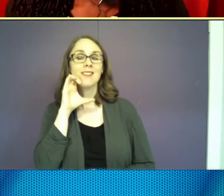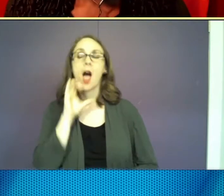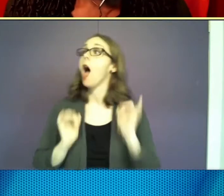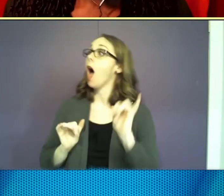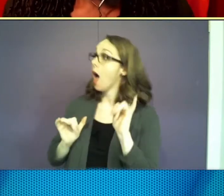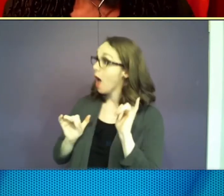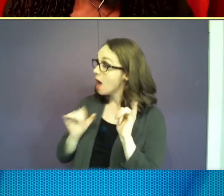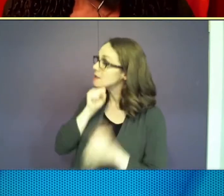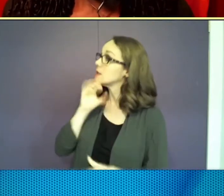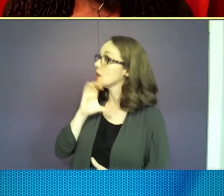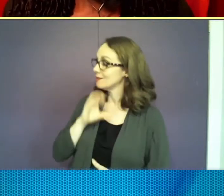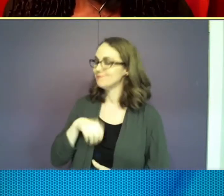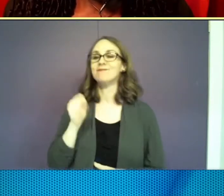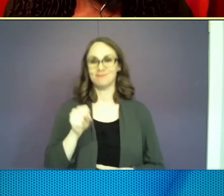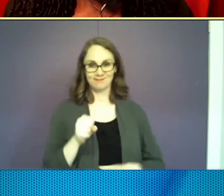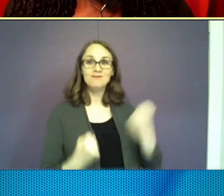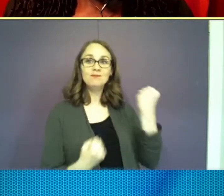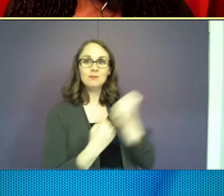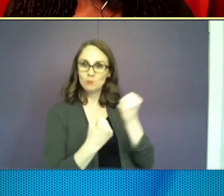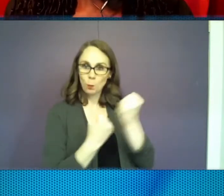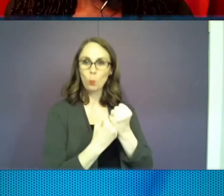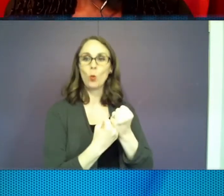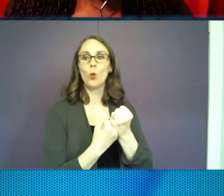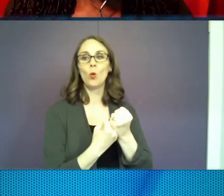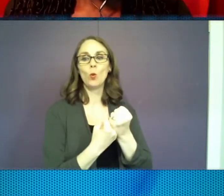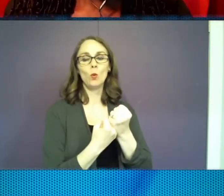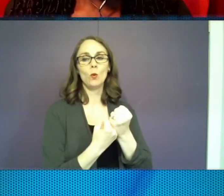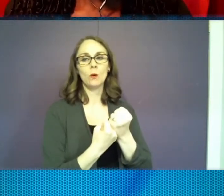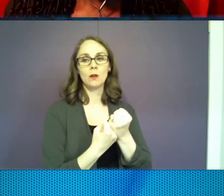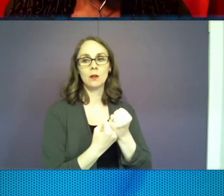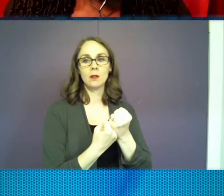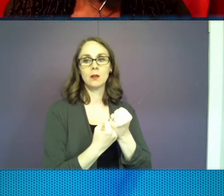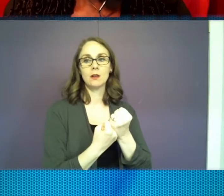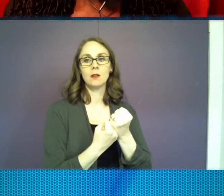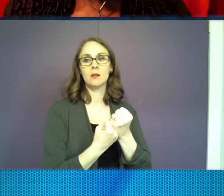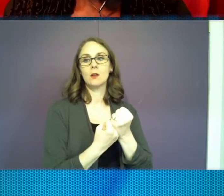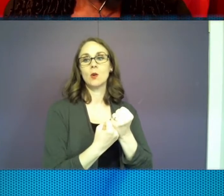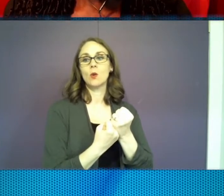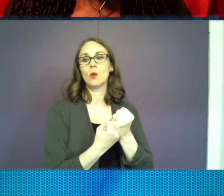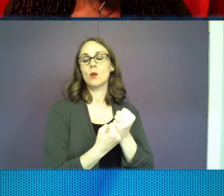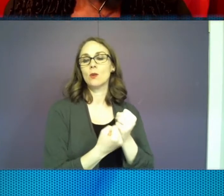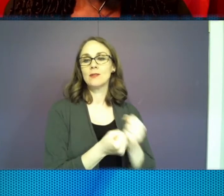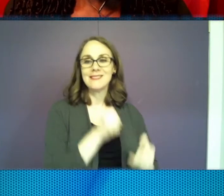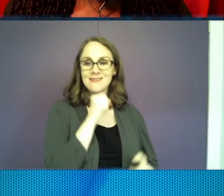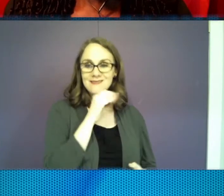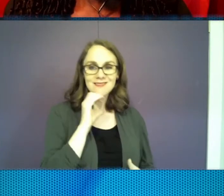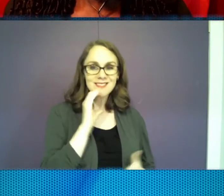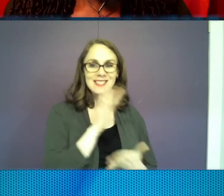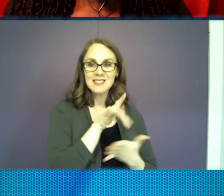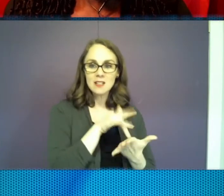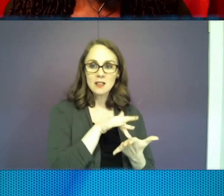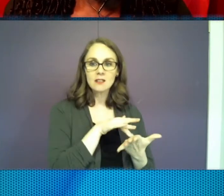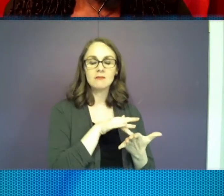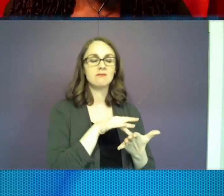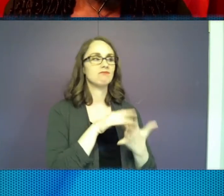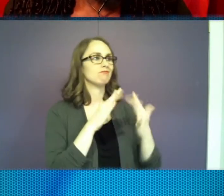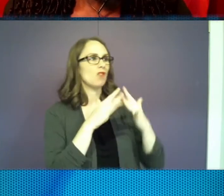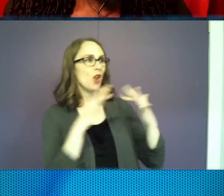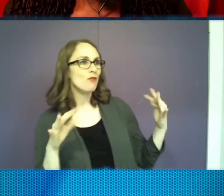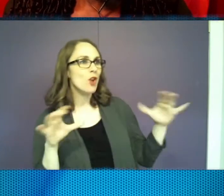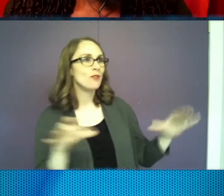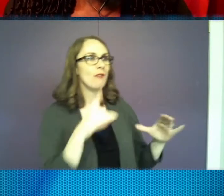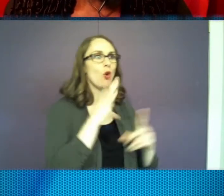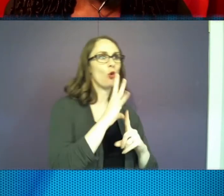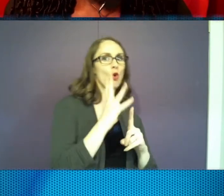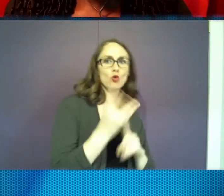seniors. Yeah, they support with a seminary, the diversity activity for culture